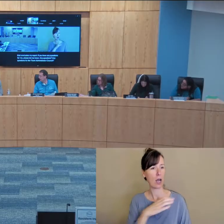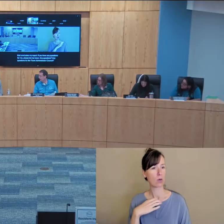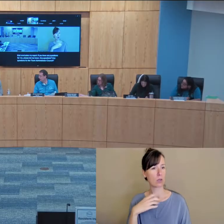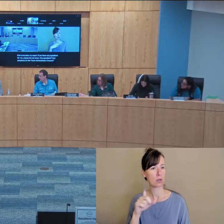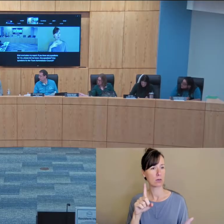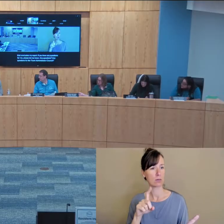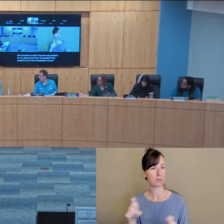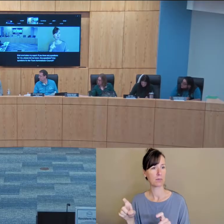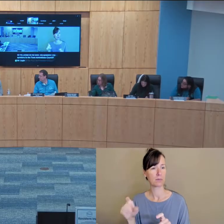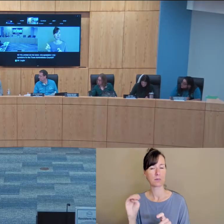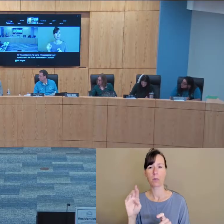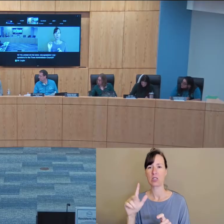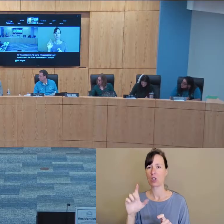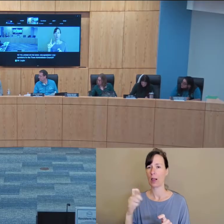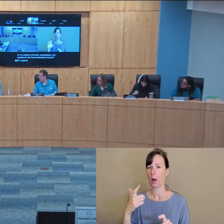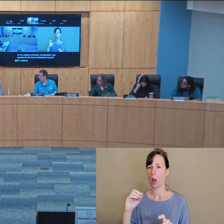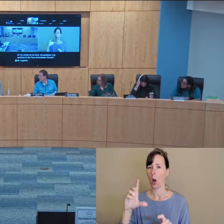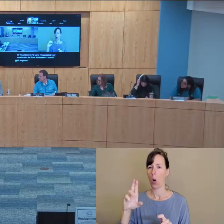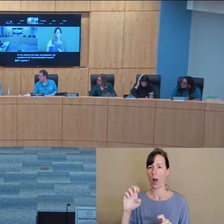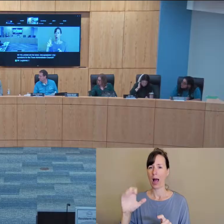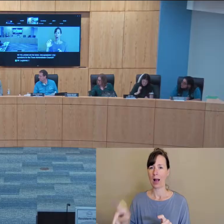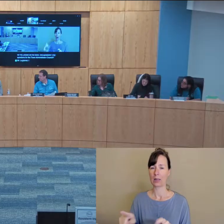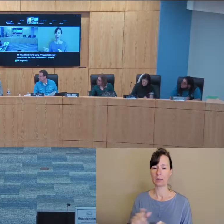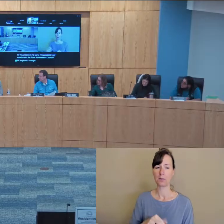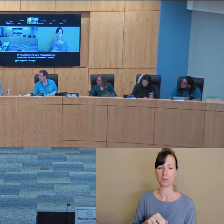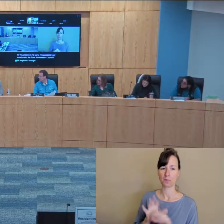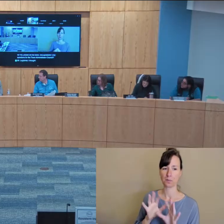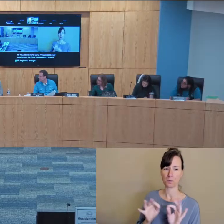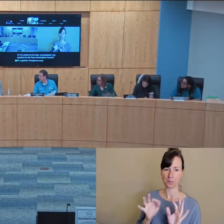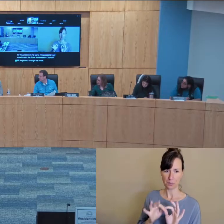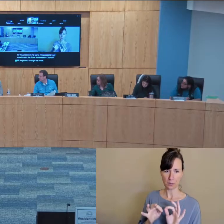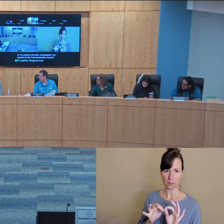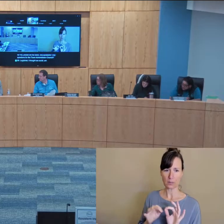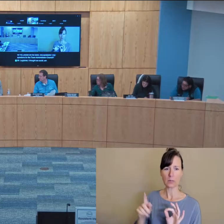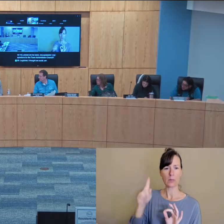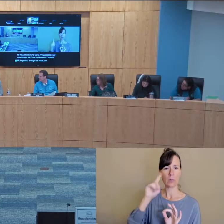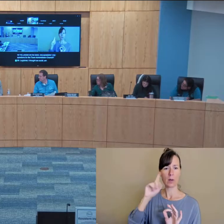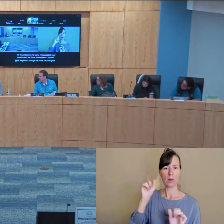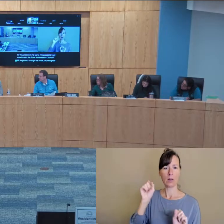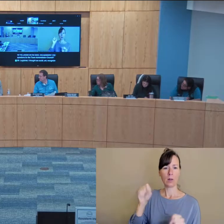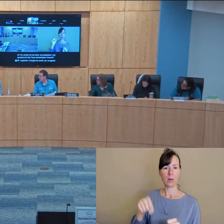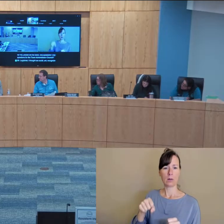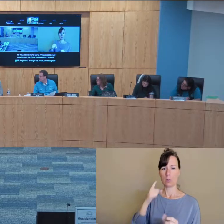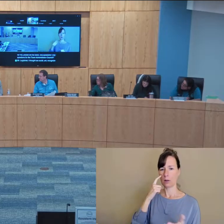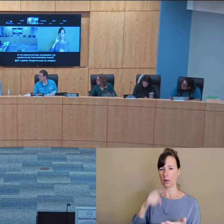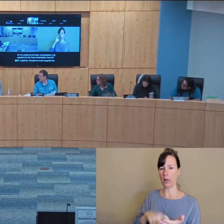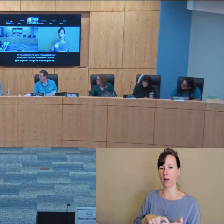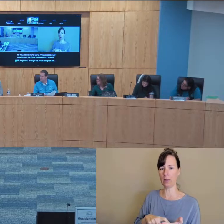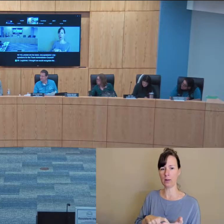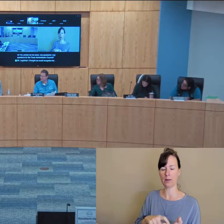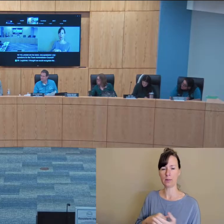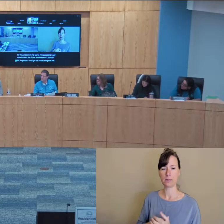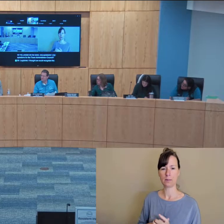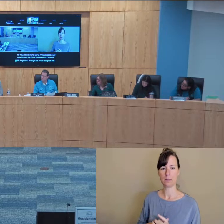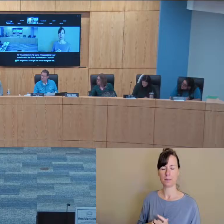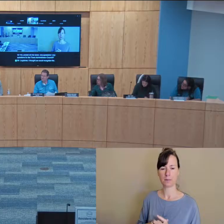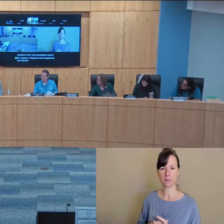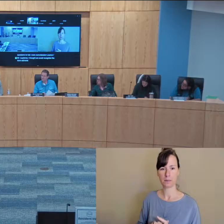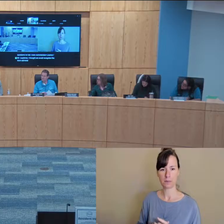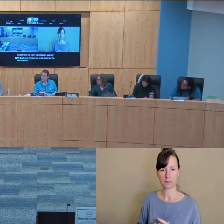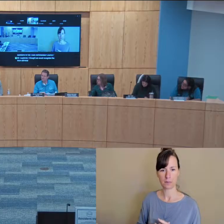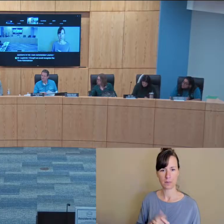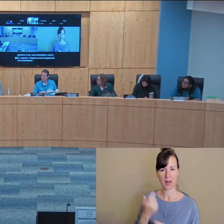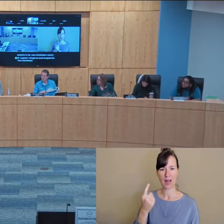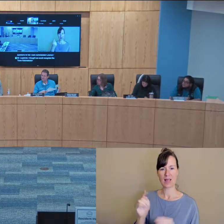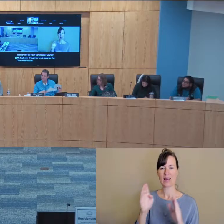Mr. LeGloahec. I thought we could recognize the town administrator for